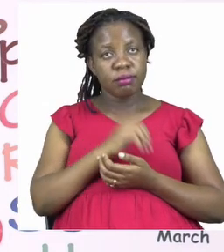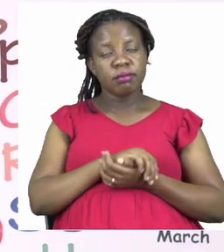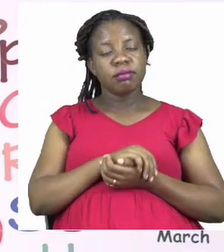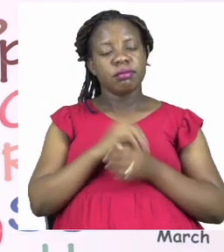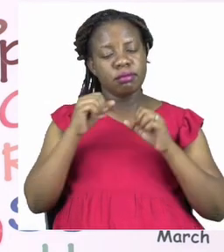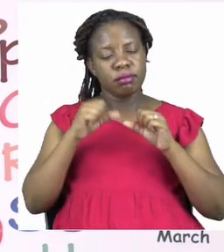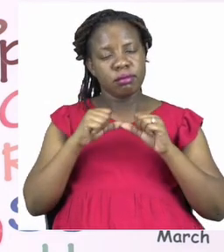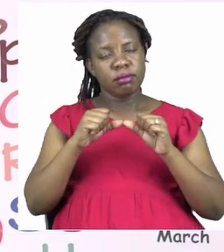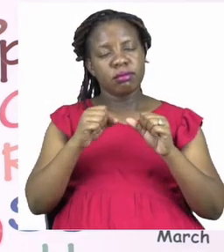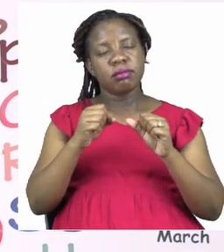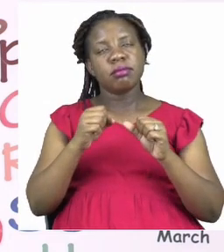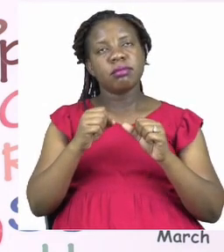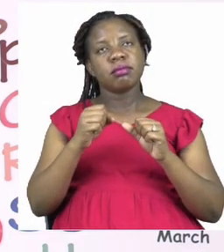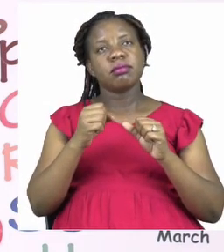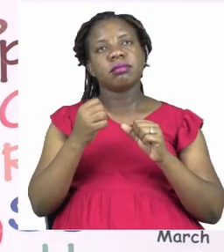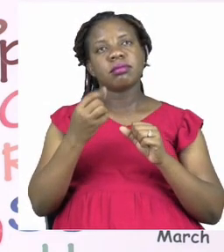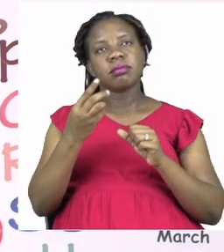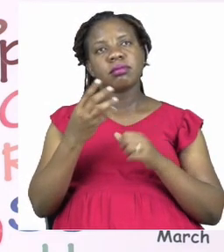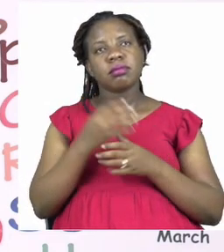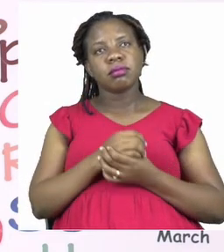on